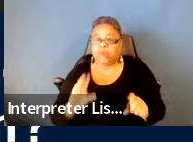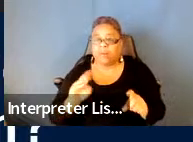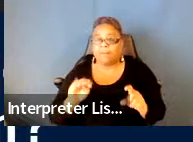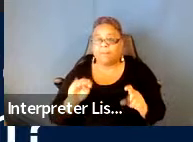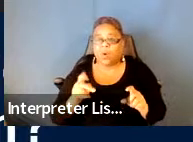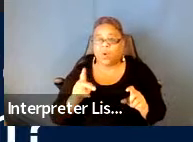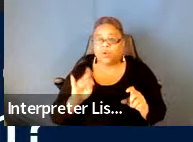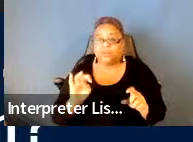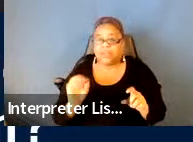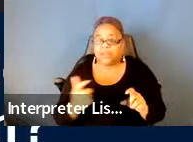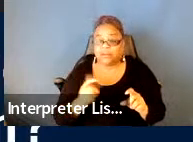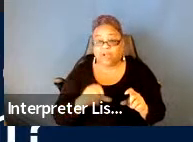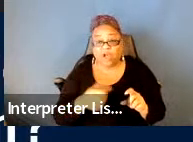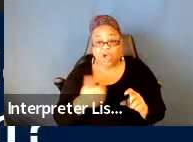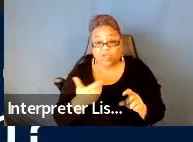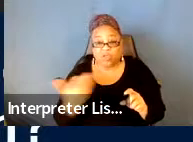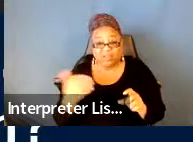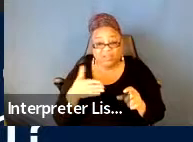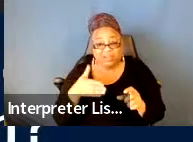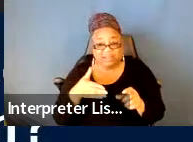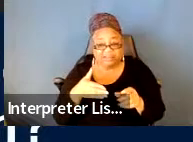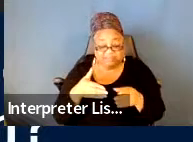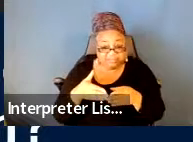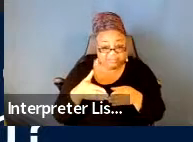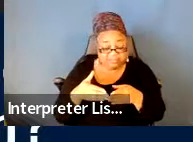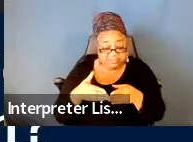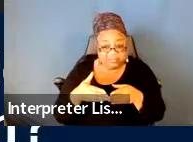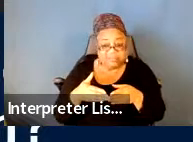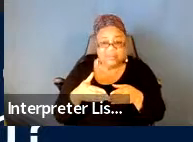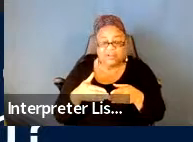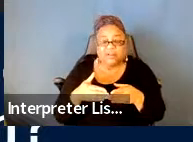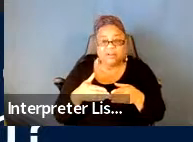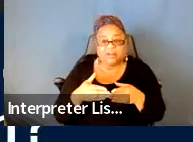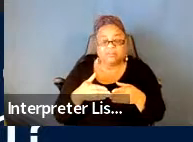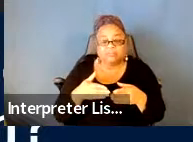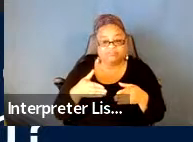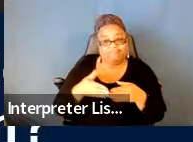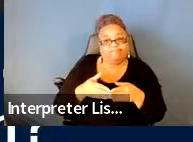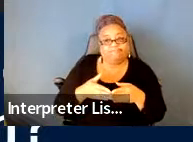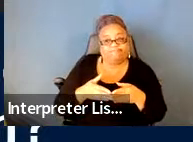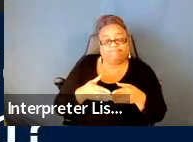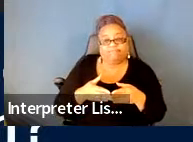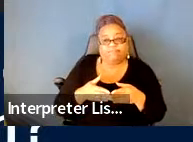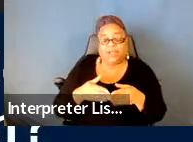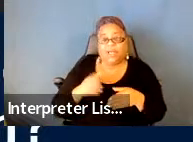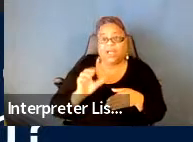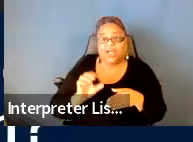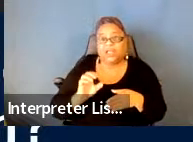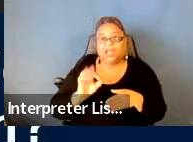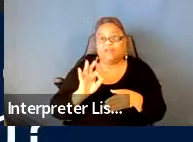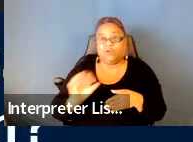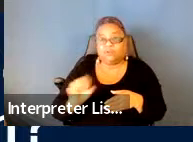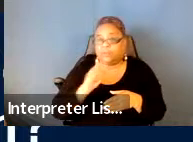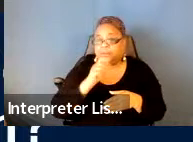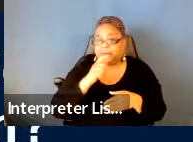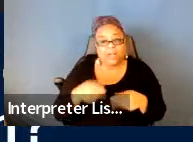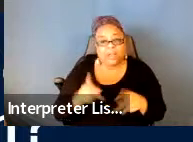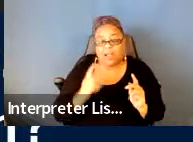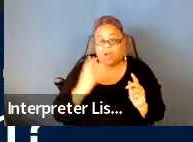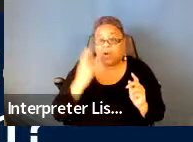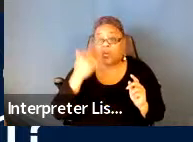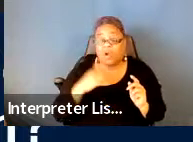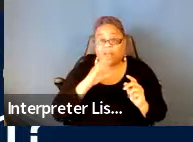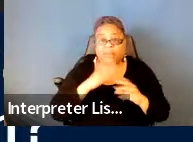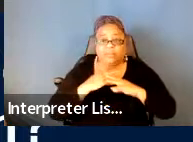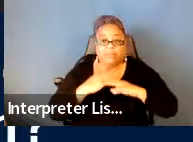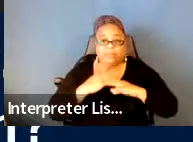or protrusions that offset the clear floor space more significantly are not allowed because they may impede a